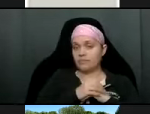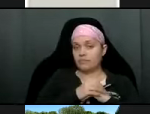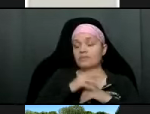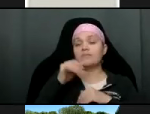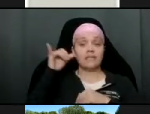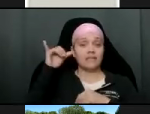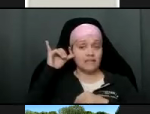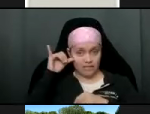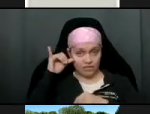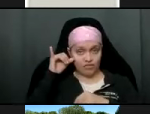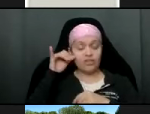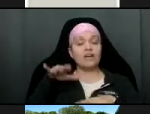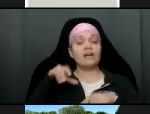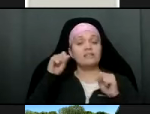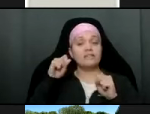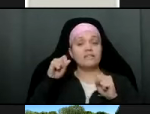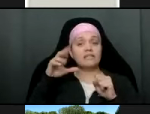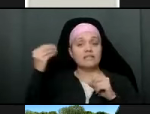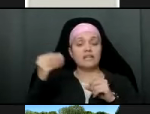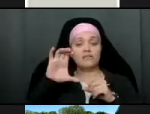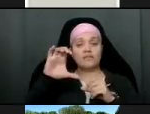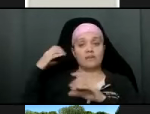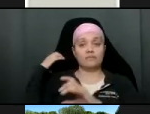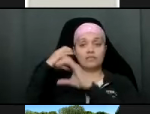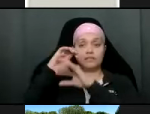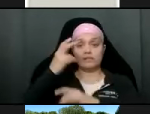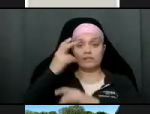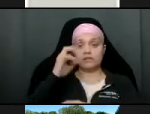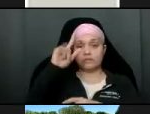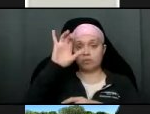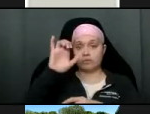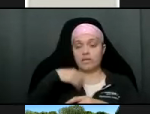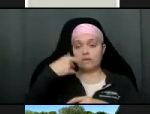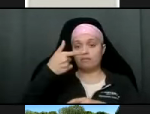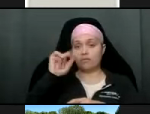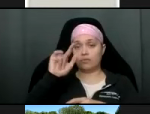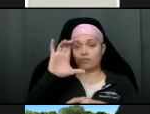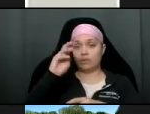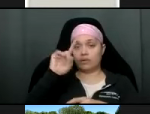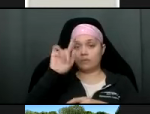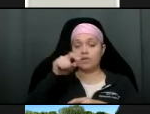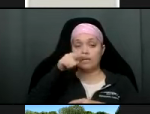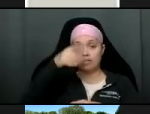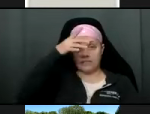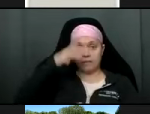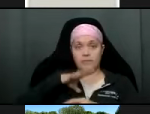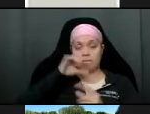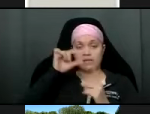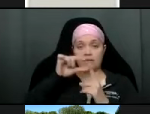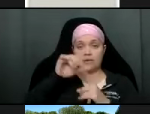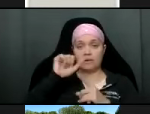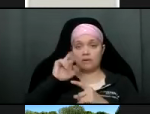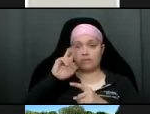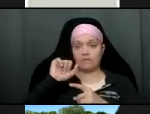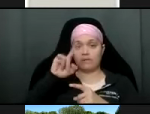Yesterday, I did get takeout food from Chipotle, and I did have some guacamole. Well, he's the man who put the word